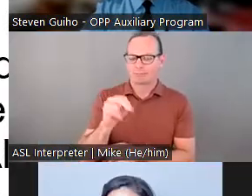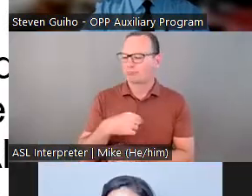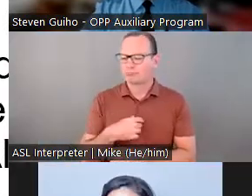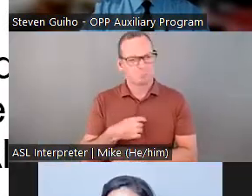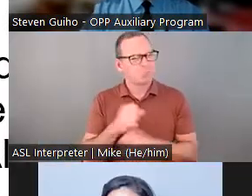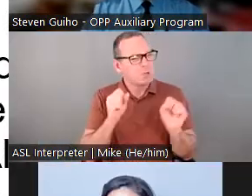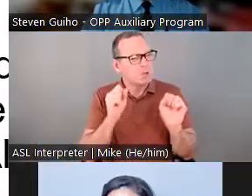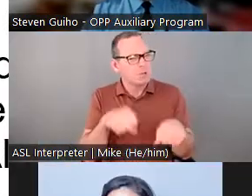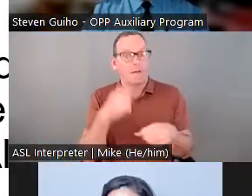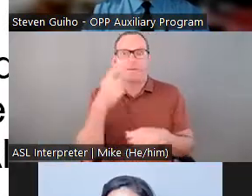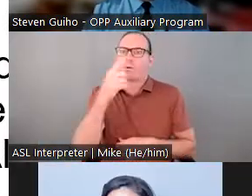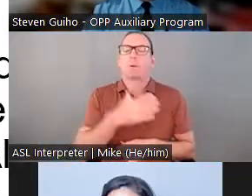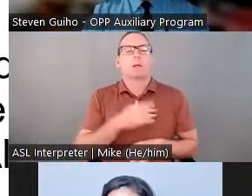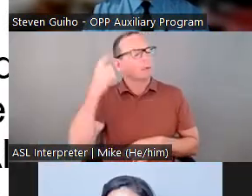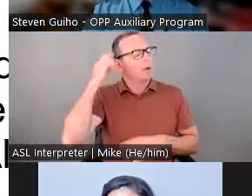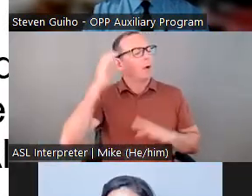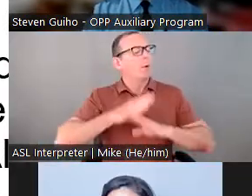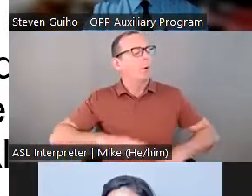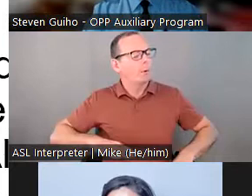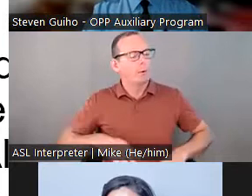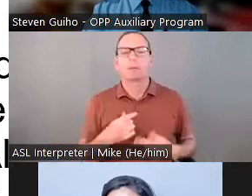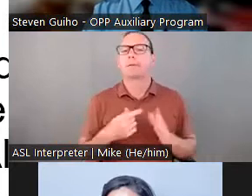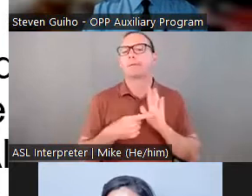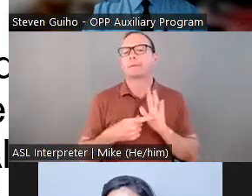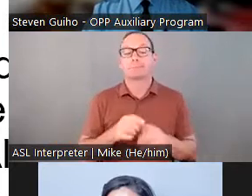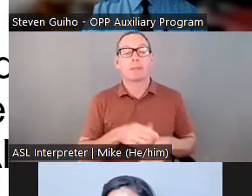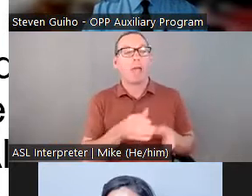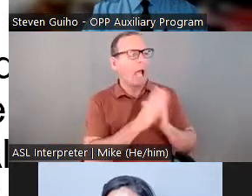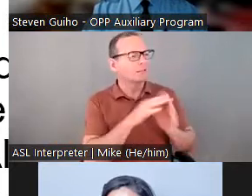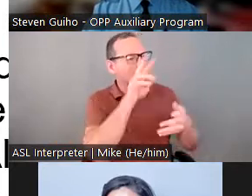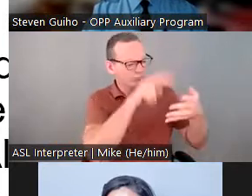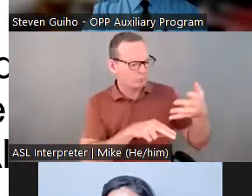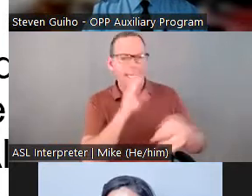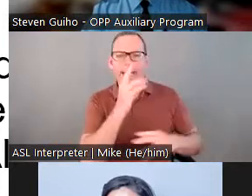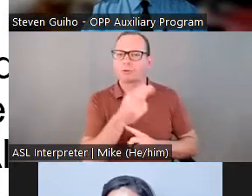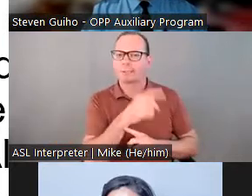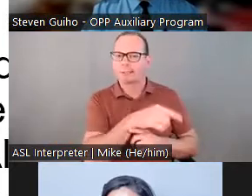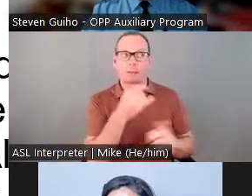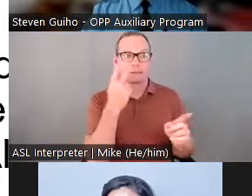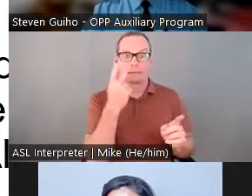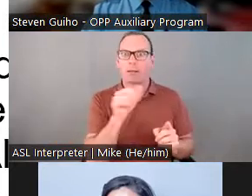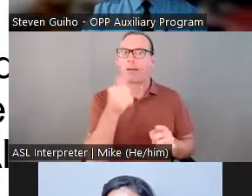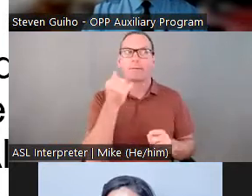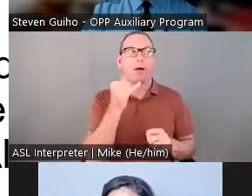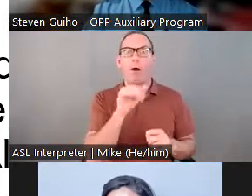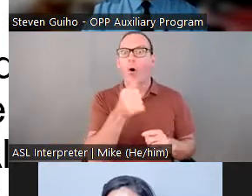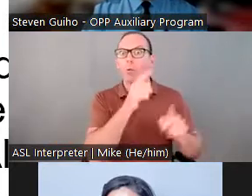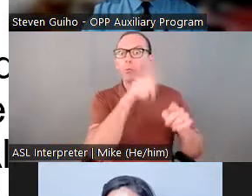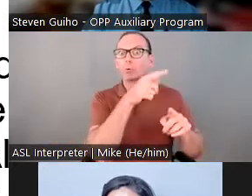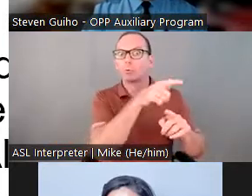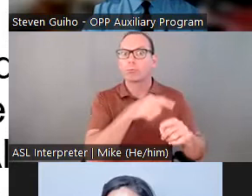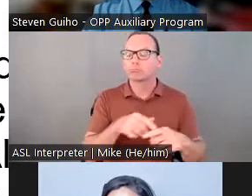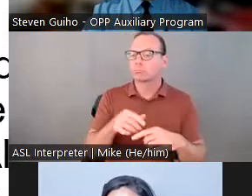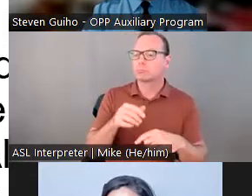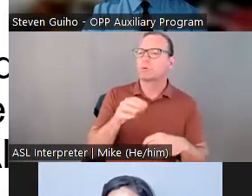inquiry, if there's been a request, if there's been a request to borrow money, if there's been even something just using your